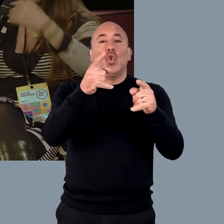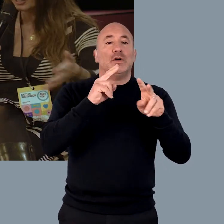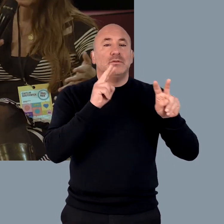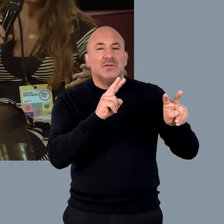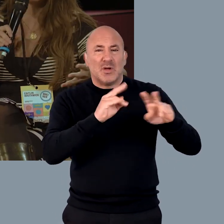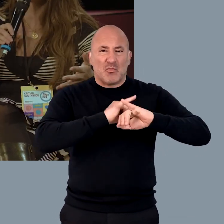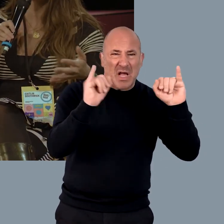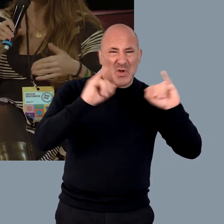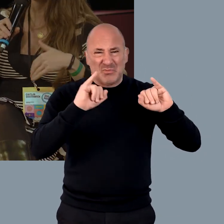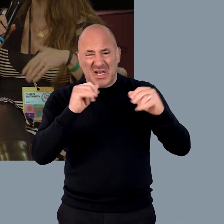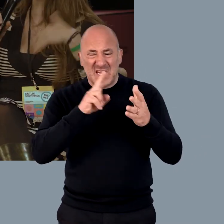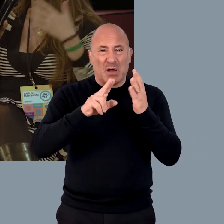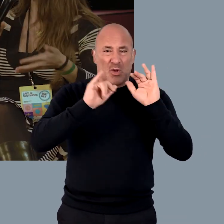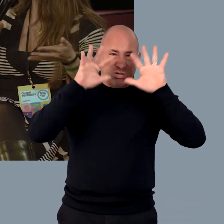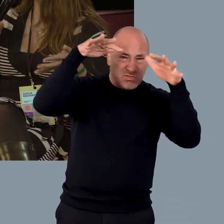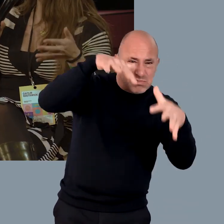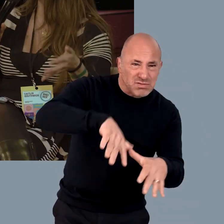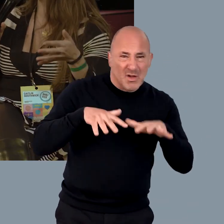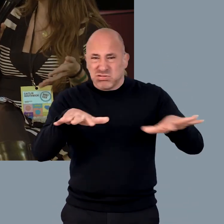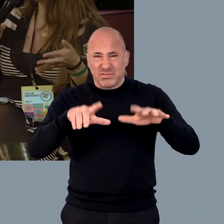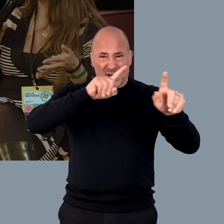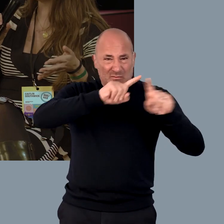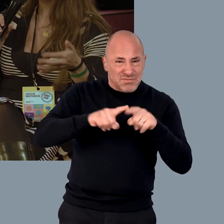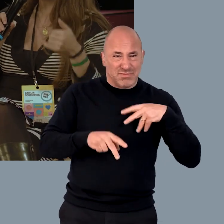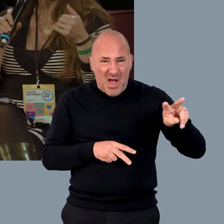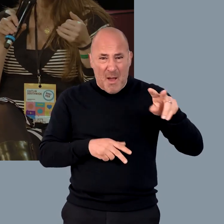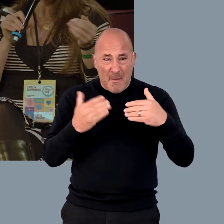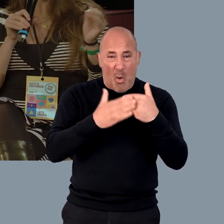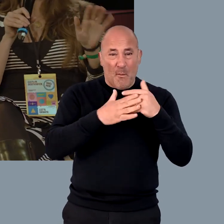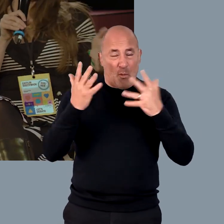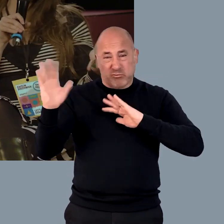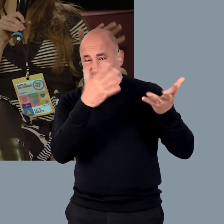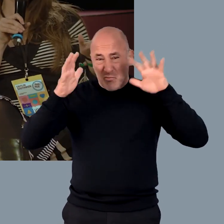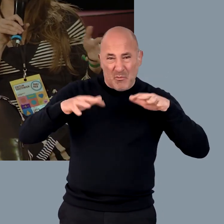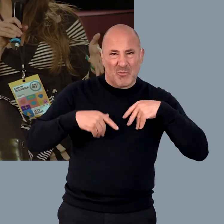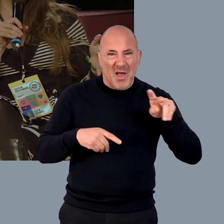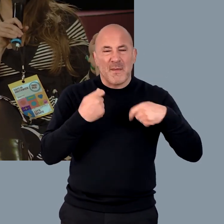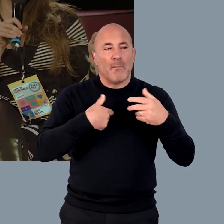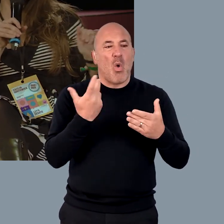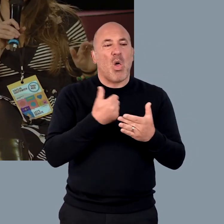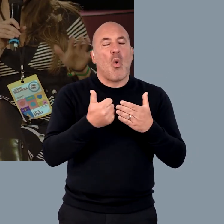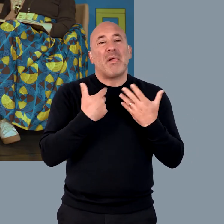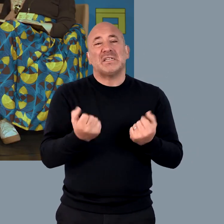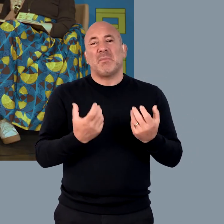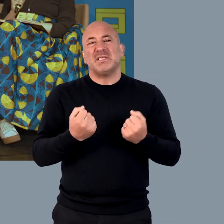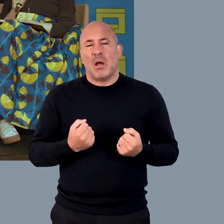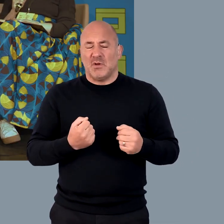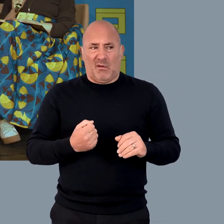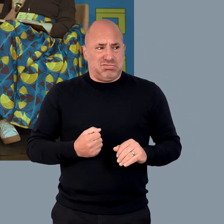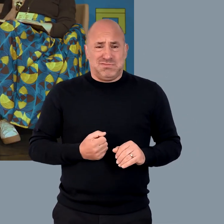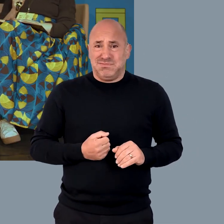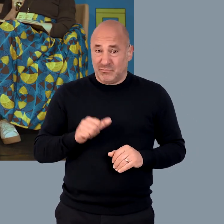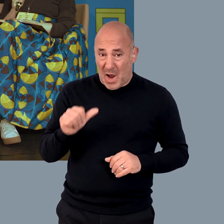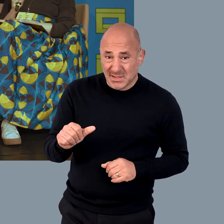and the continuous natural disasters that are happening more and more frequently, which we're kind of just normalizing, which scares me a little